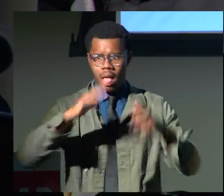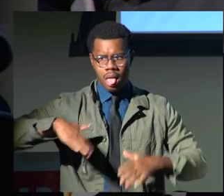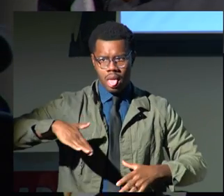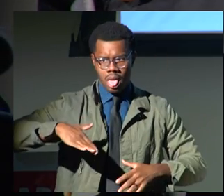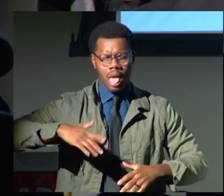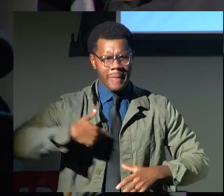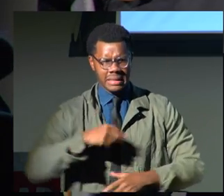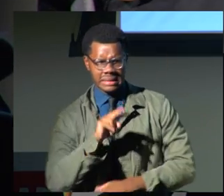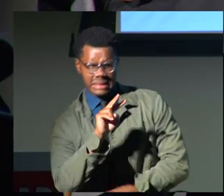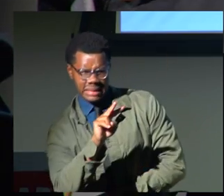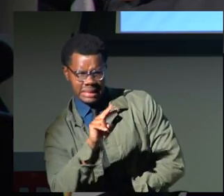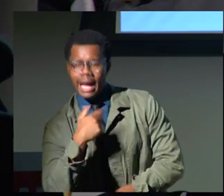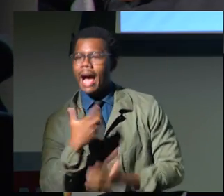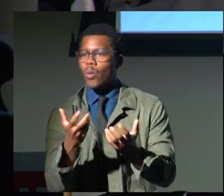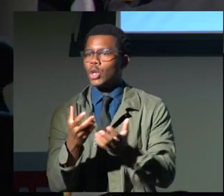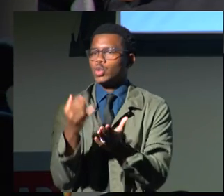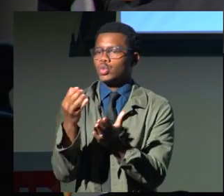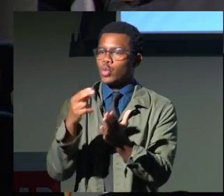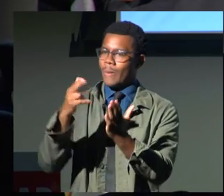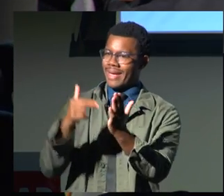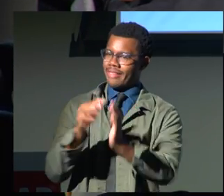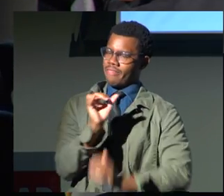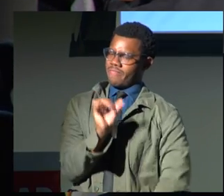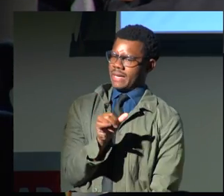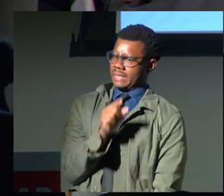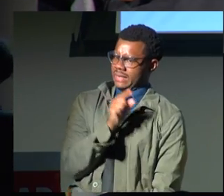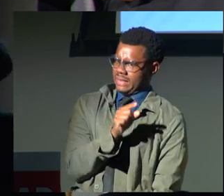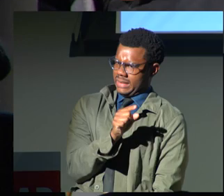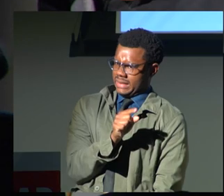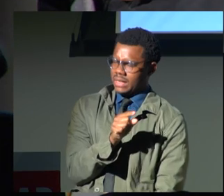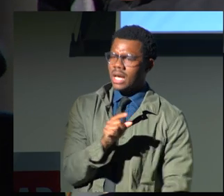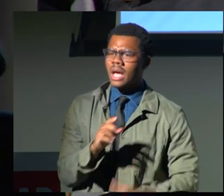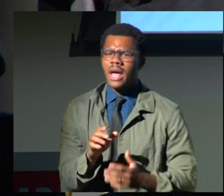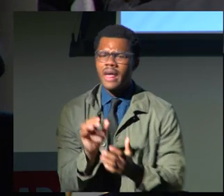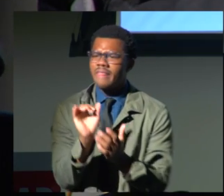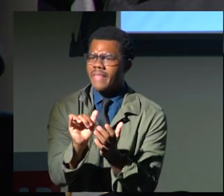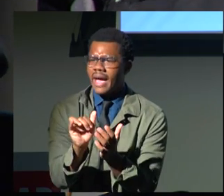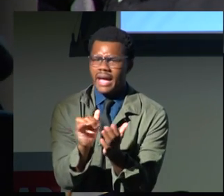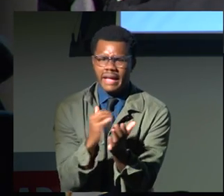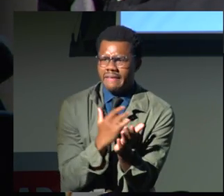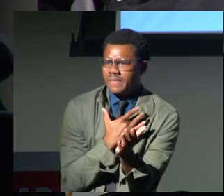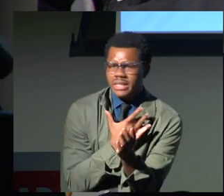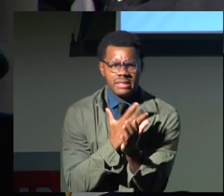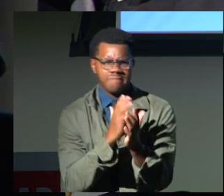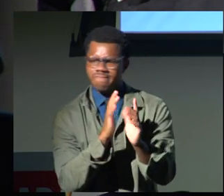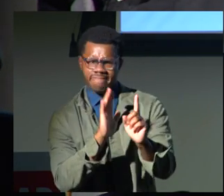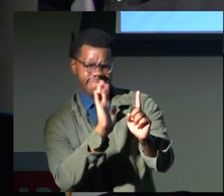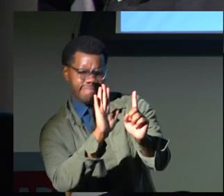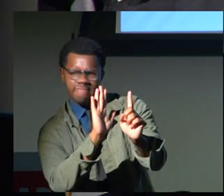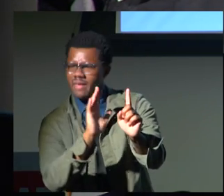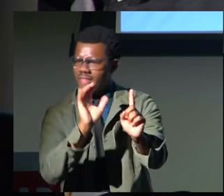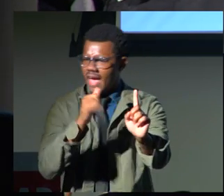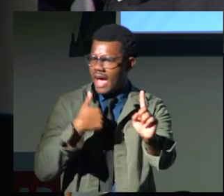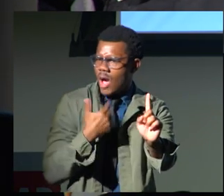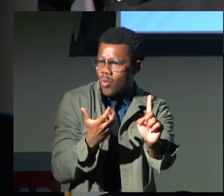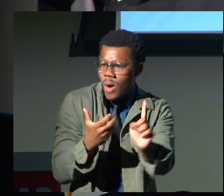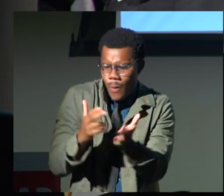interested in painting that. Right. I'm interested in painting the essence of one's humanity. I want to paint that